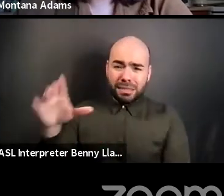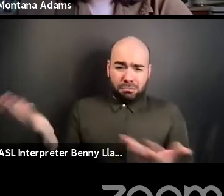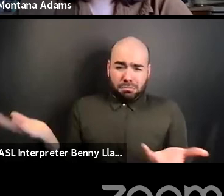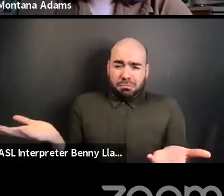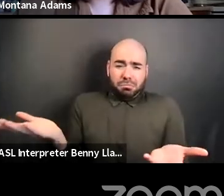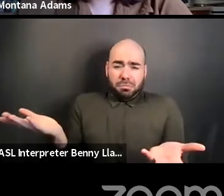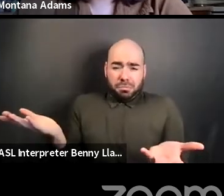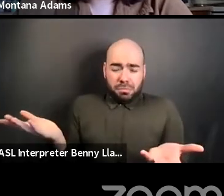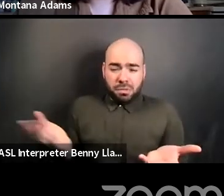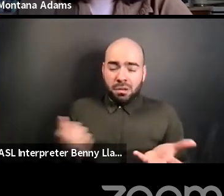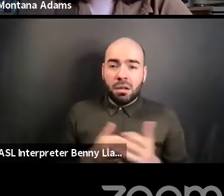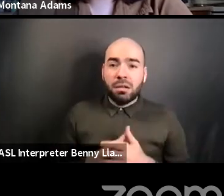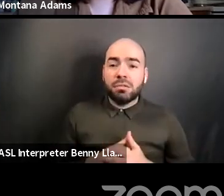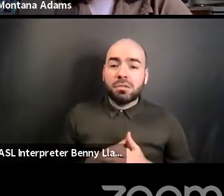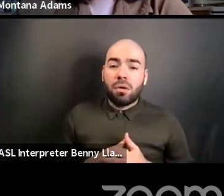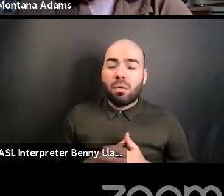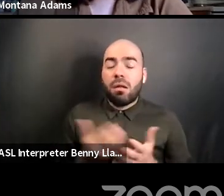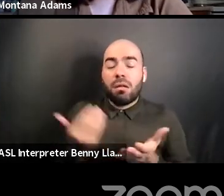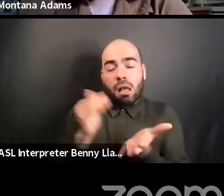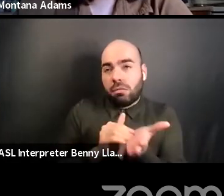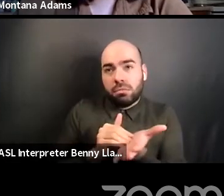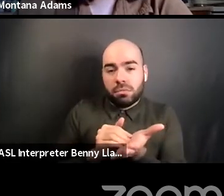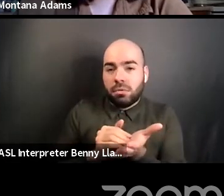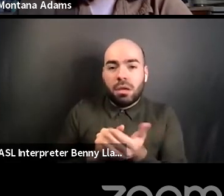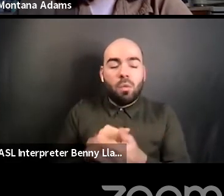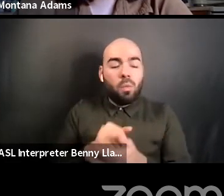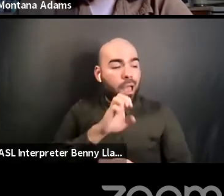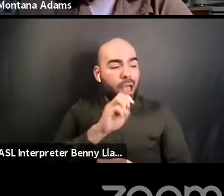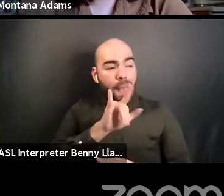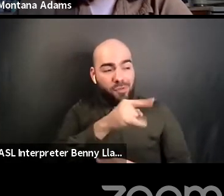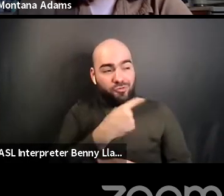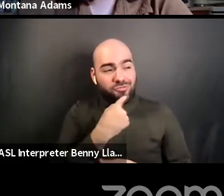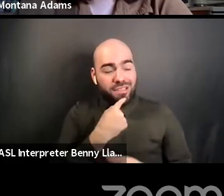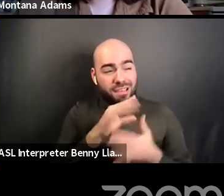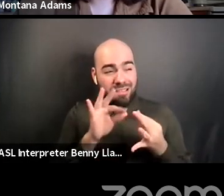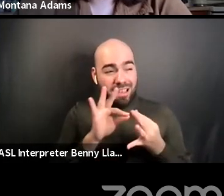I will, you know, going back to what you said, Emily, I don't know that